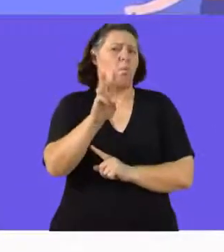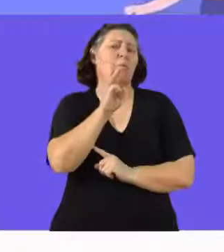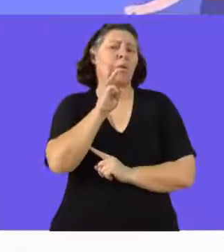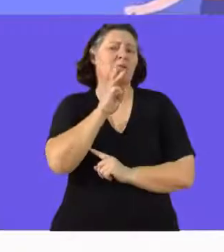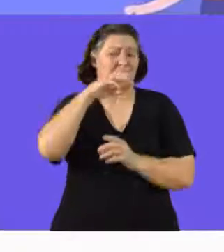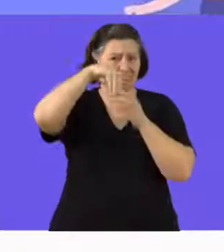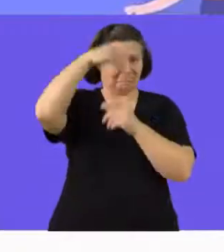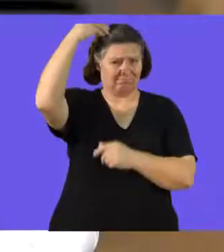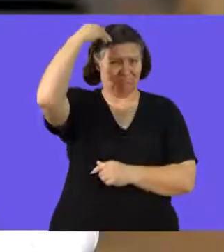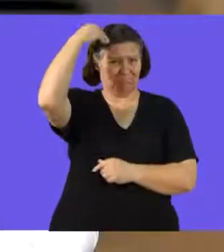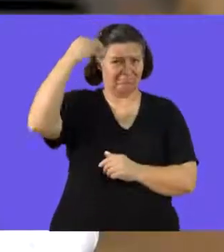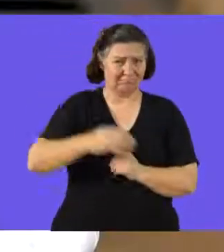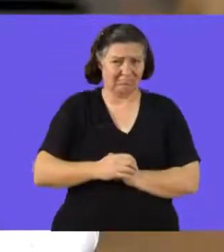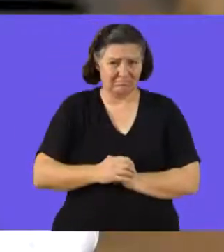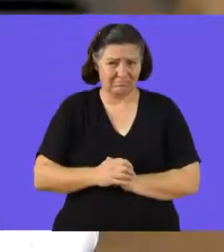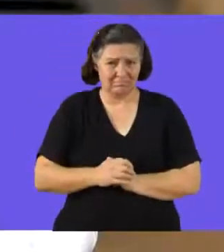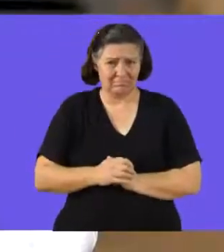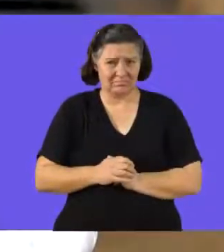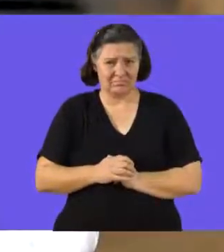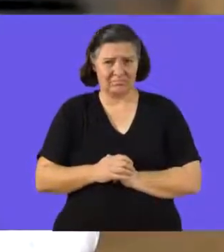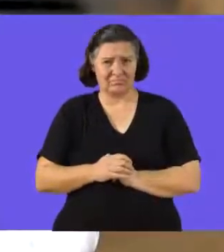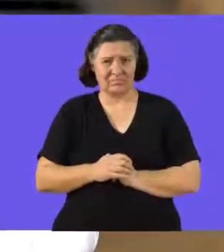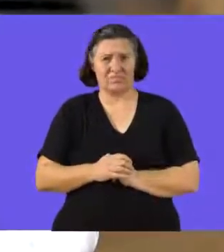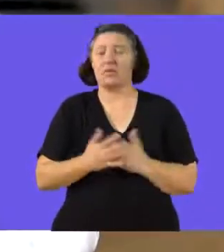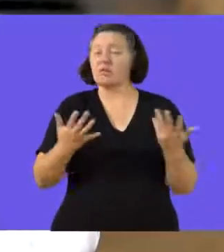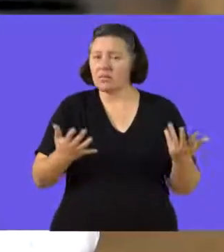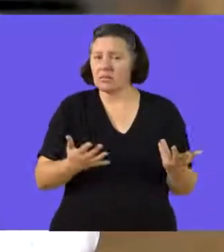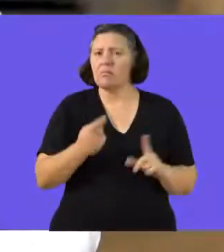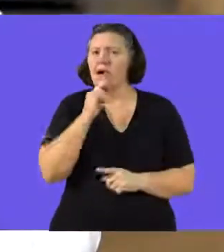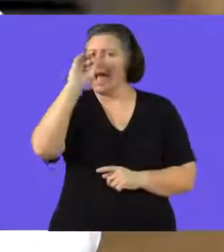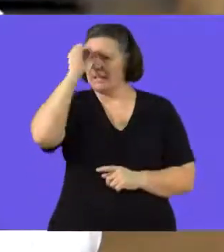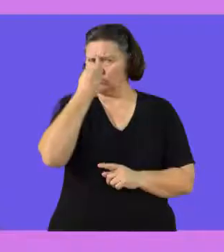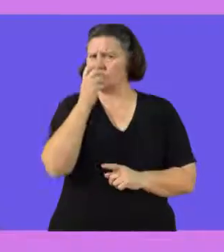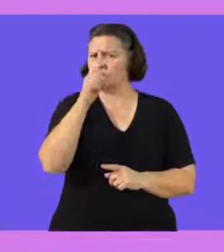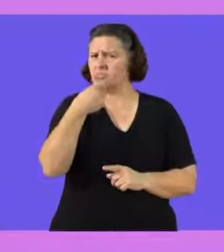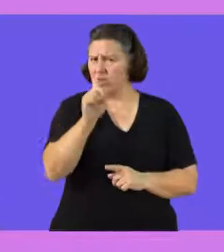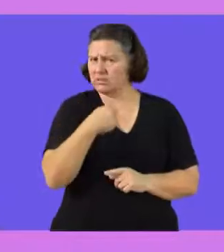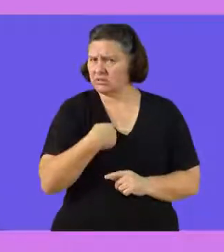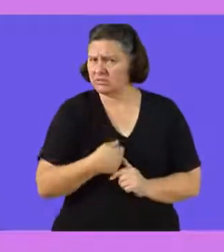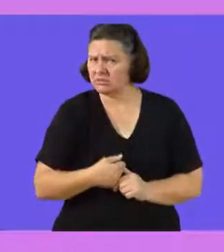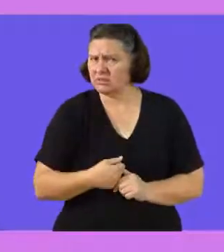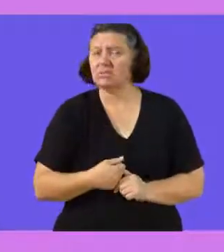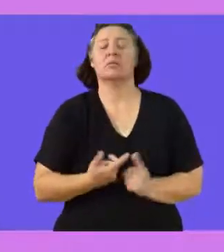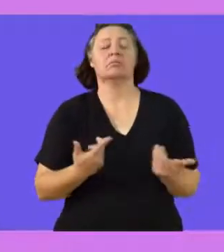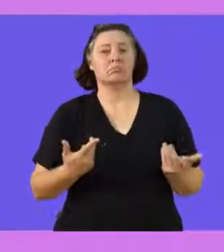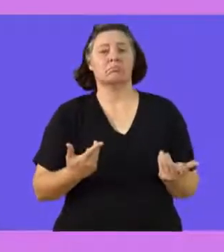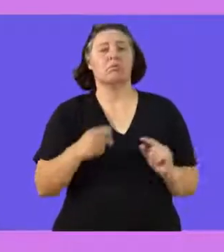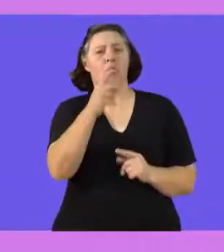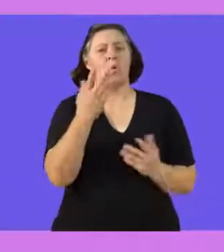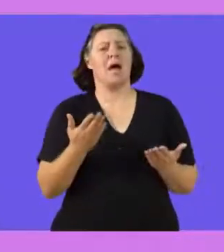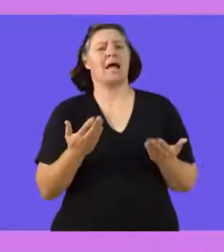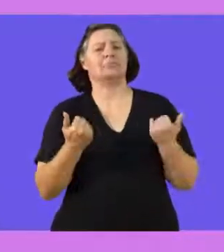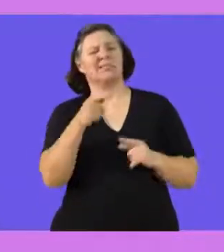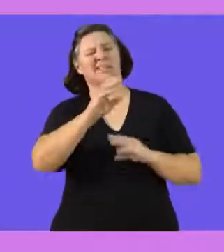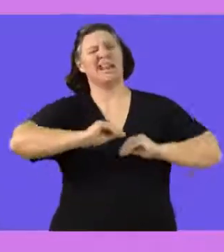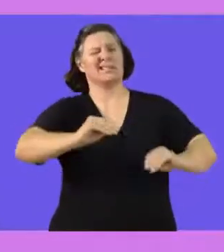repeat it. 75% of the human brain is water. Now, that is quite interesting, eh? Guys, what can